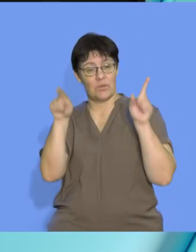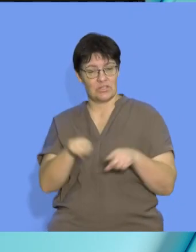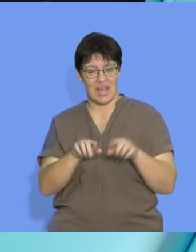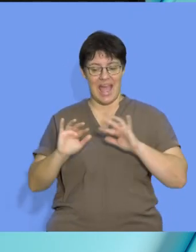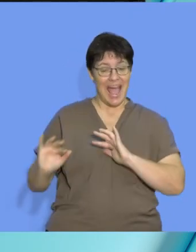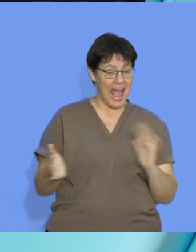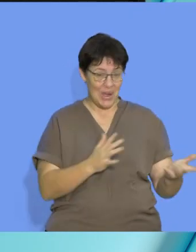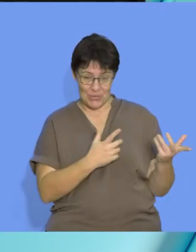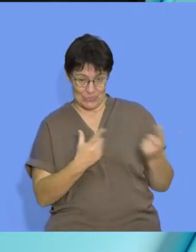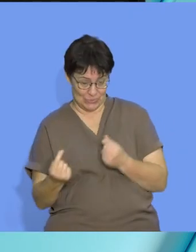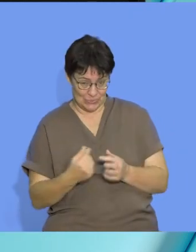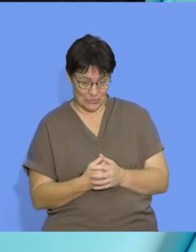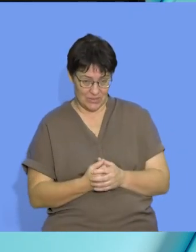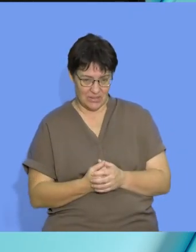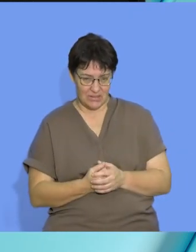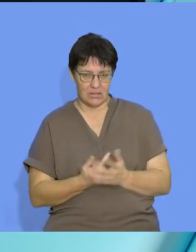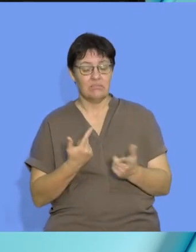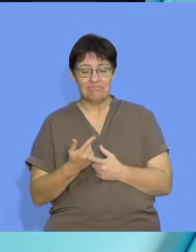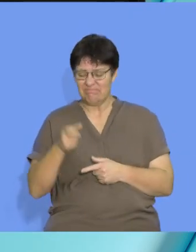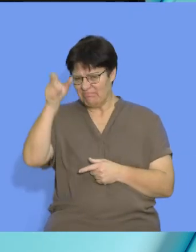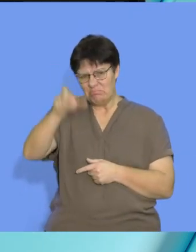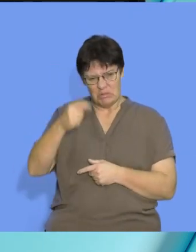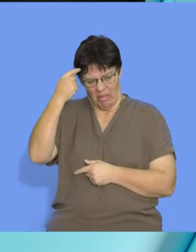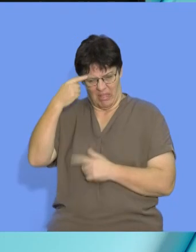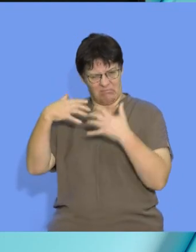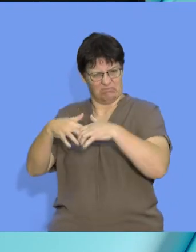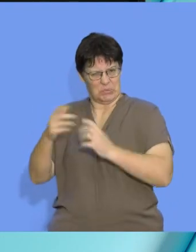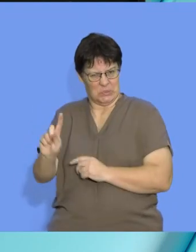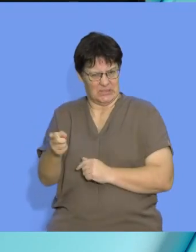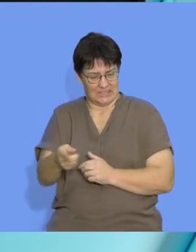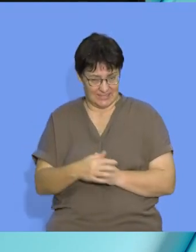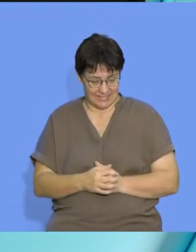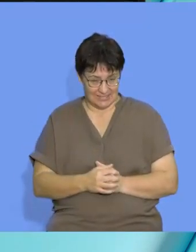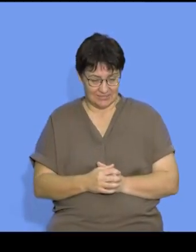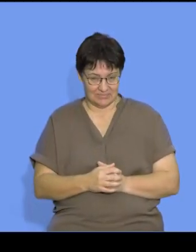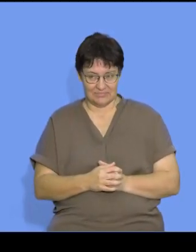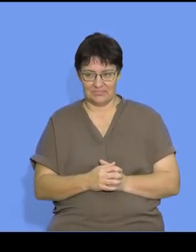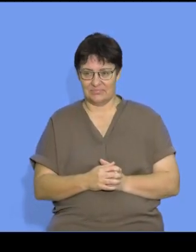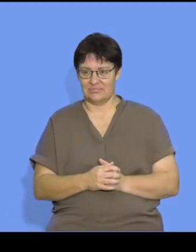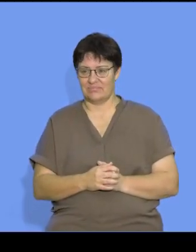we can actually figure this out and what Fibonacci was thinking. So let's have another look at the board.